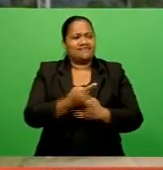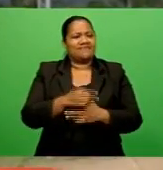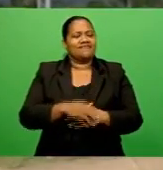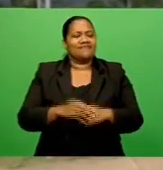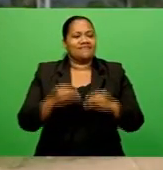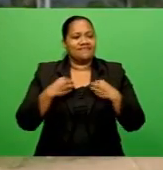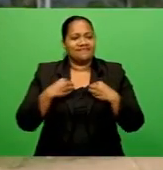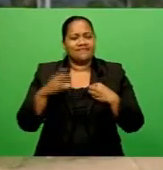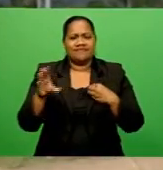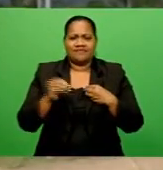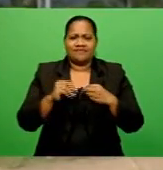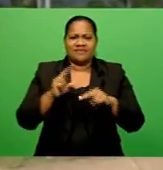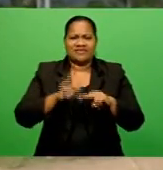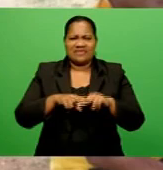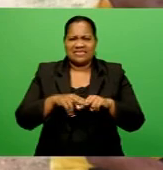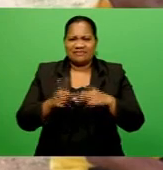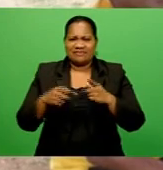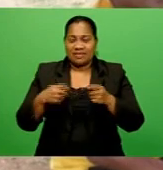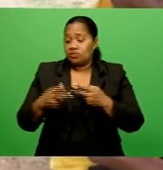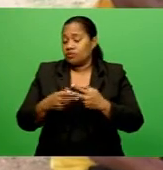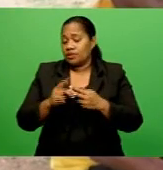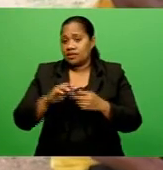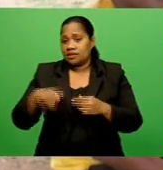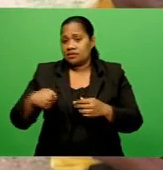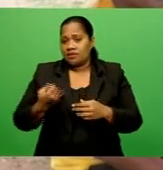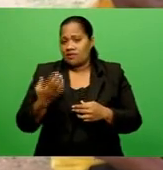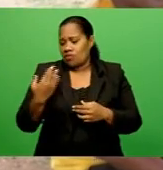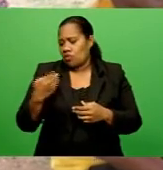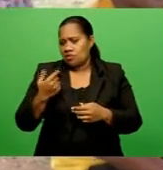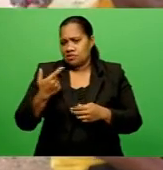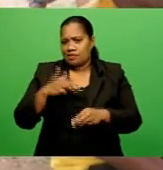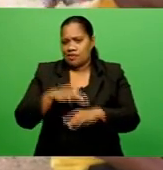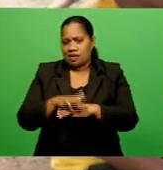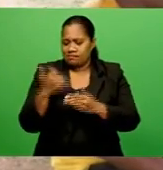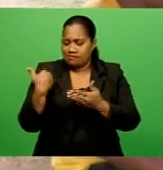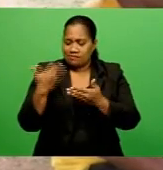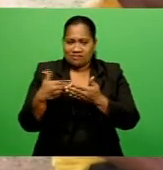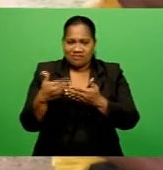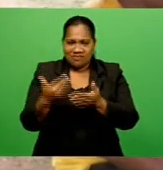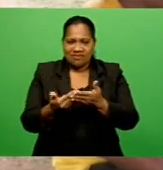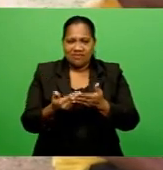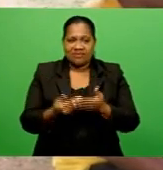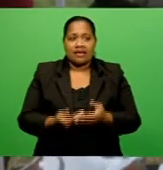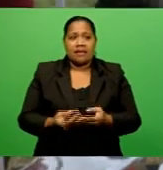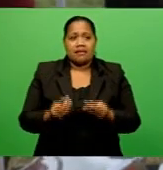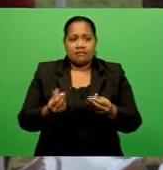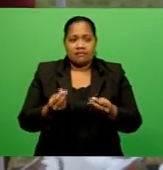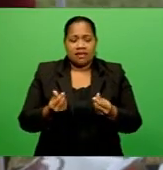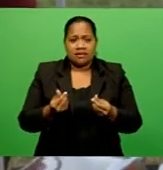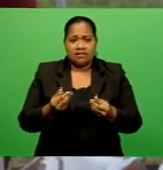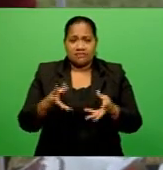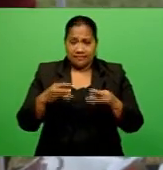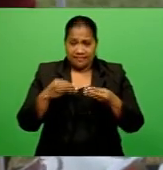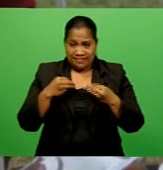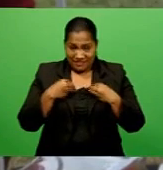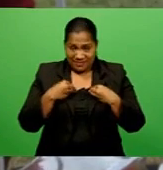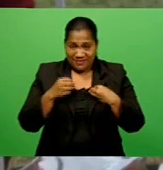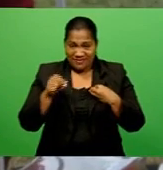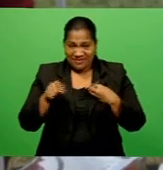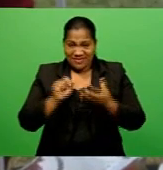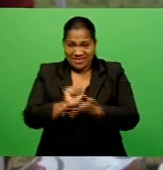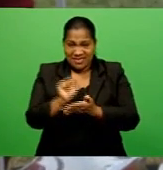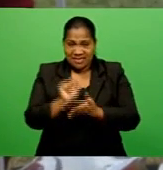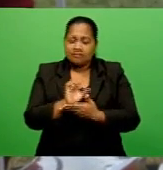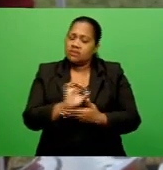flea market with her husband for the past 7 months. However, money earned from what they sell has not been